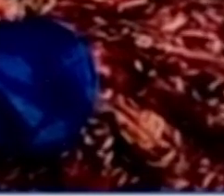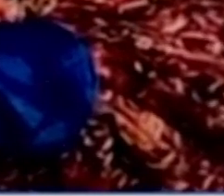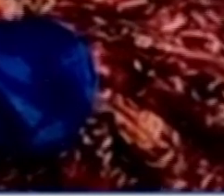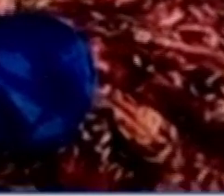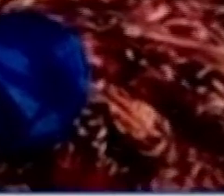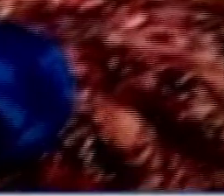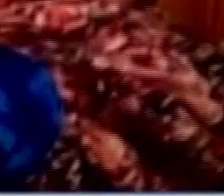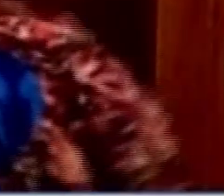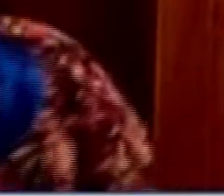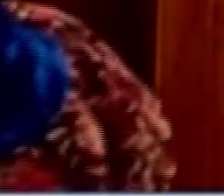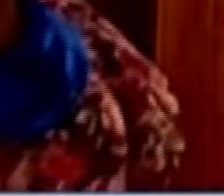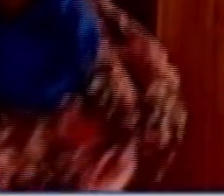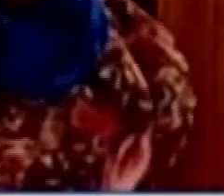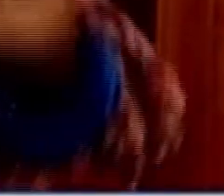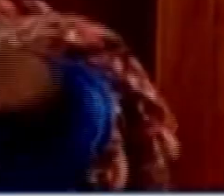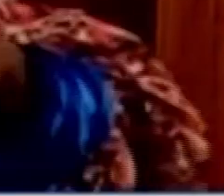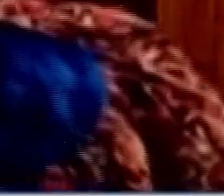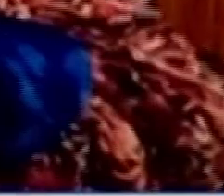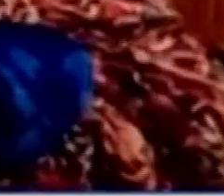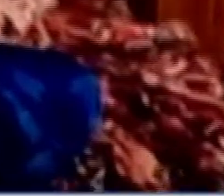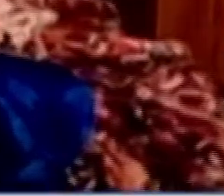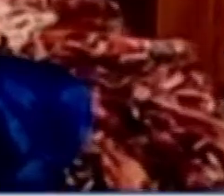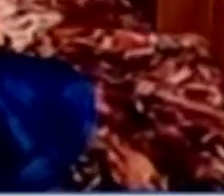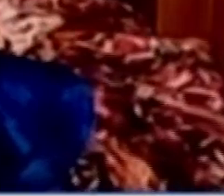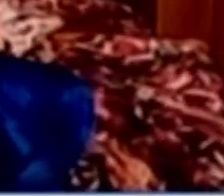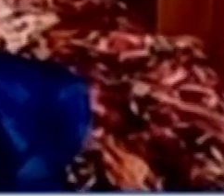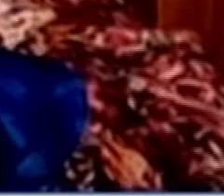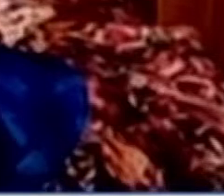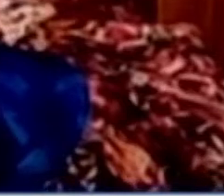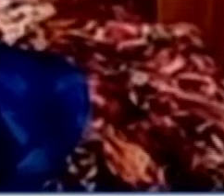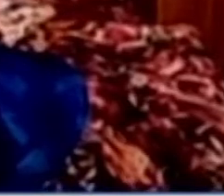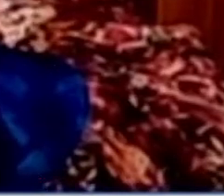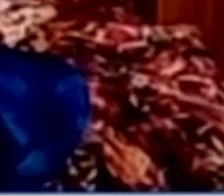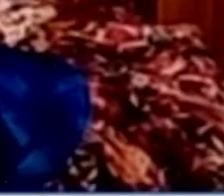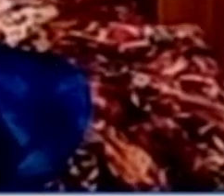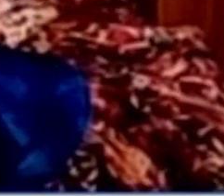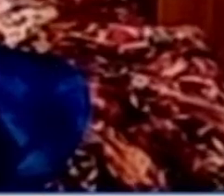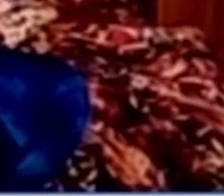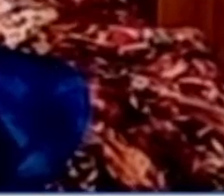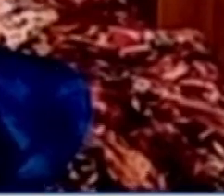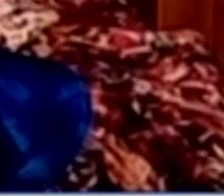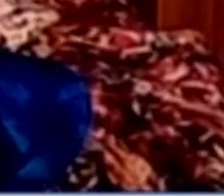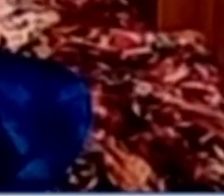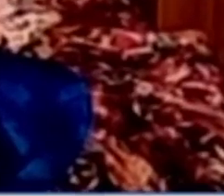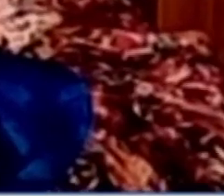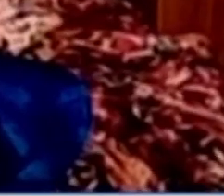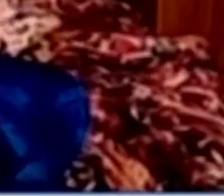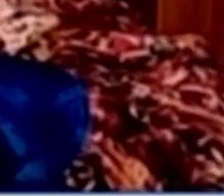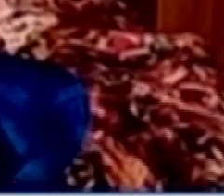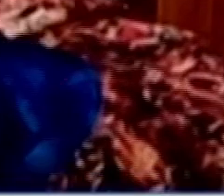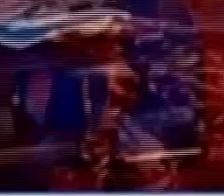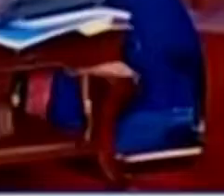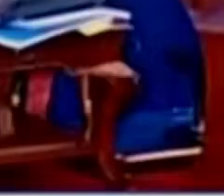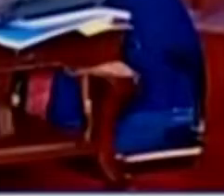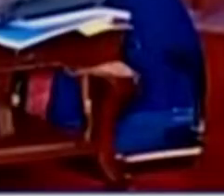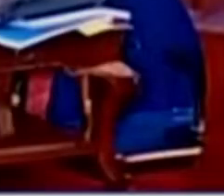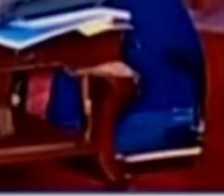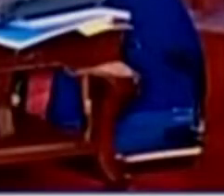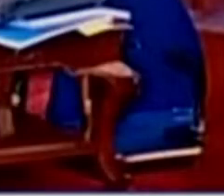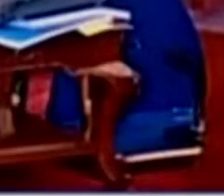group. Cannot be appointed. A moment, Madam. Madam Witness. Sorry. And kindly listen to me so that we may move together.